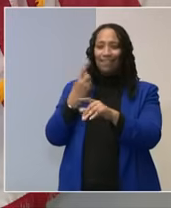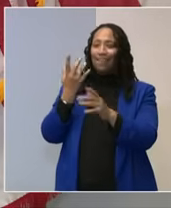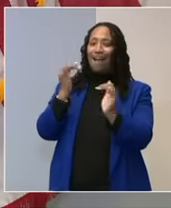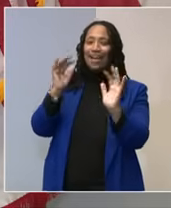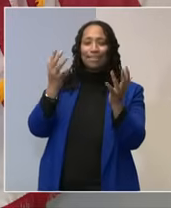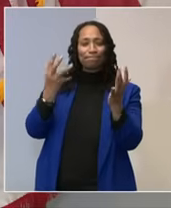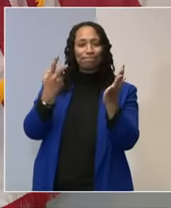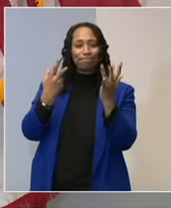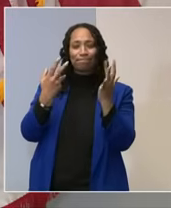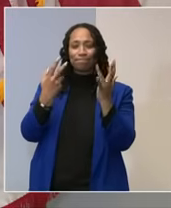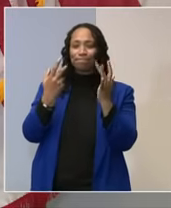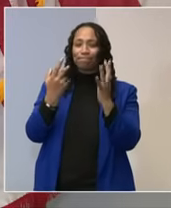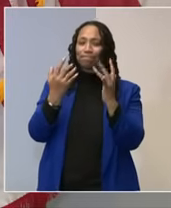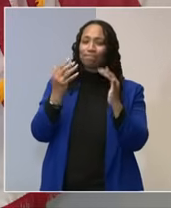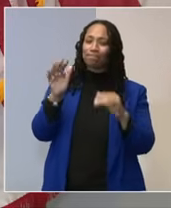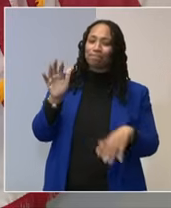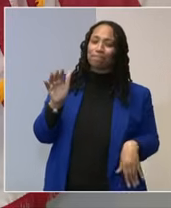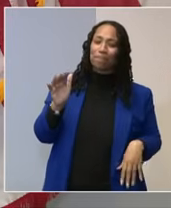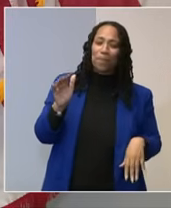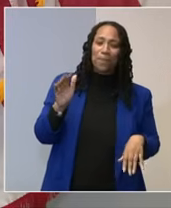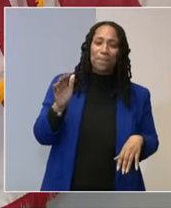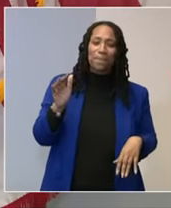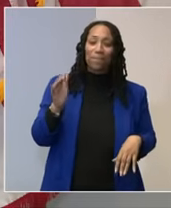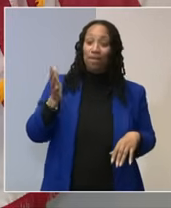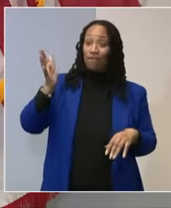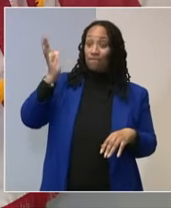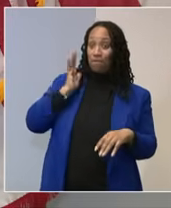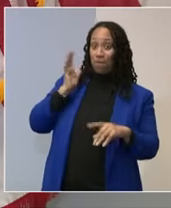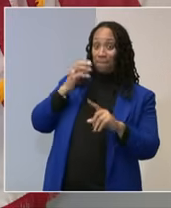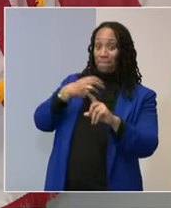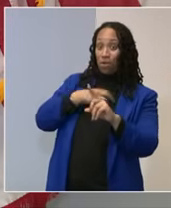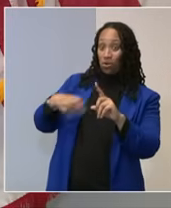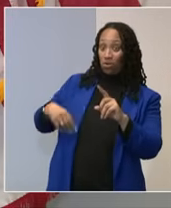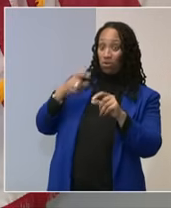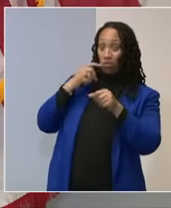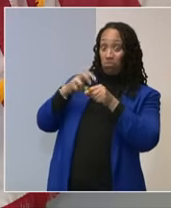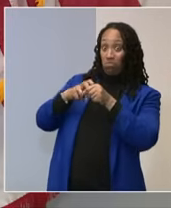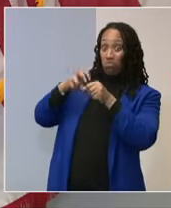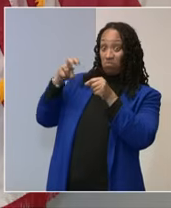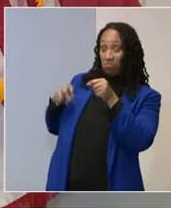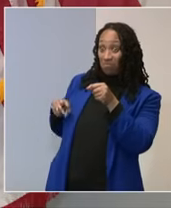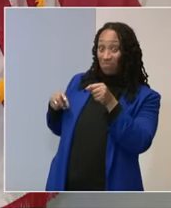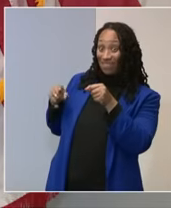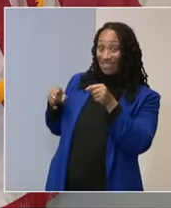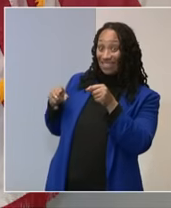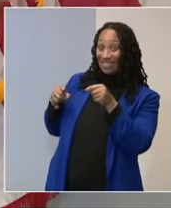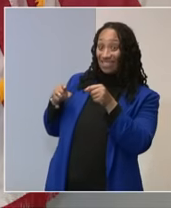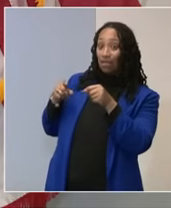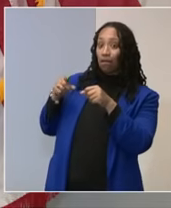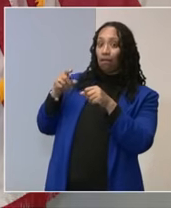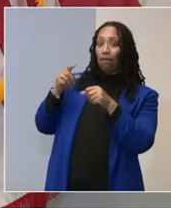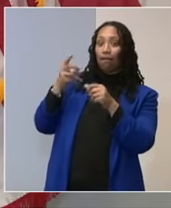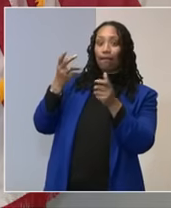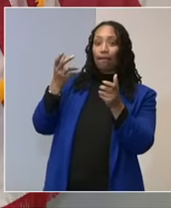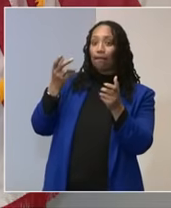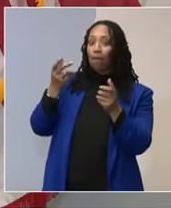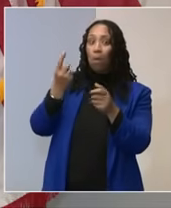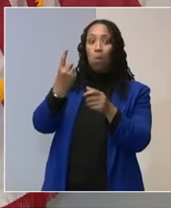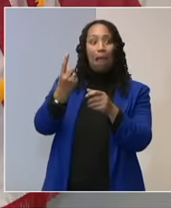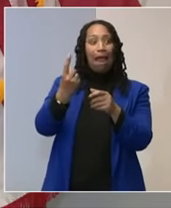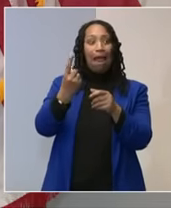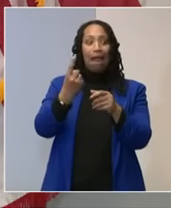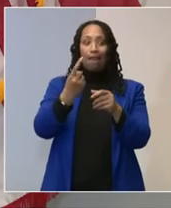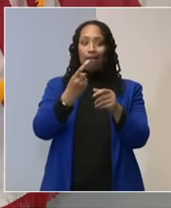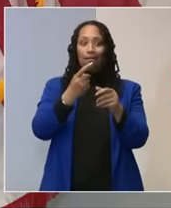solve. Anything as you leave that you're going to wish had been resolved under your watch? Well, I have 13 months to resolve